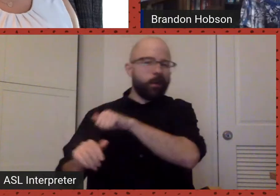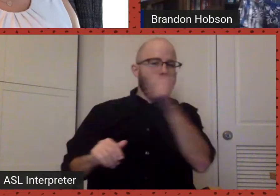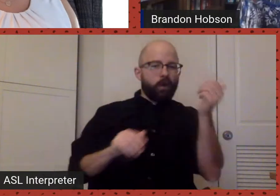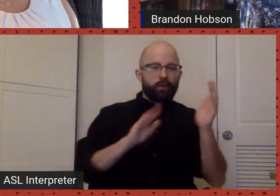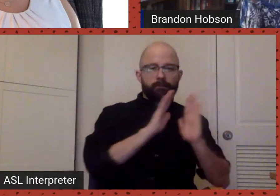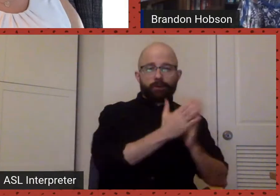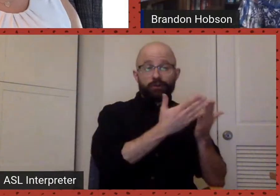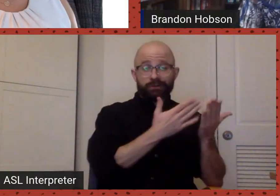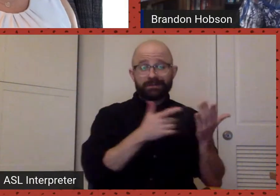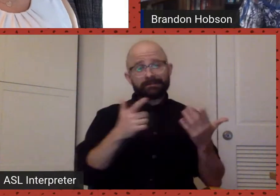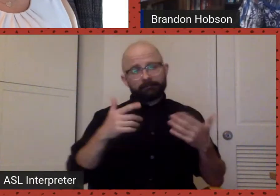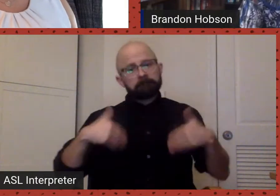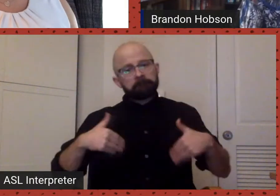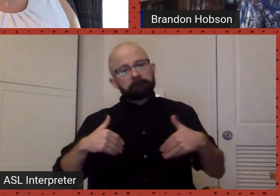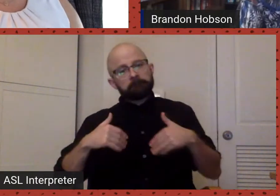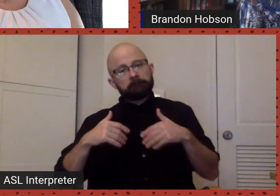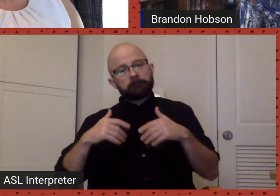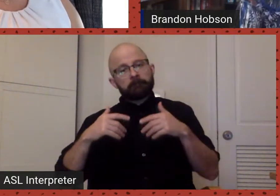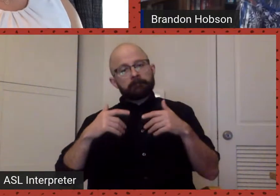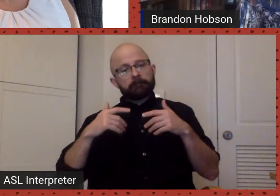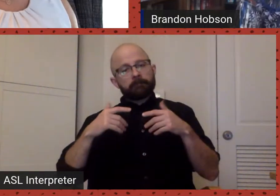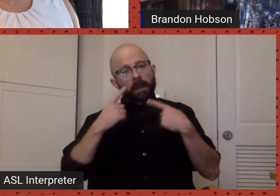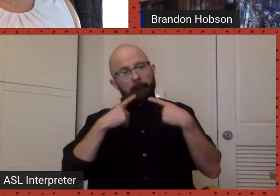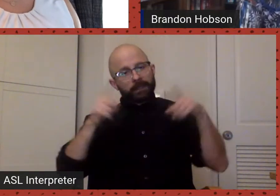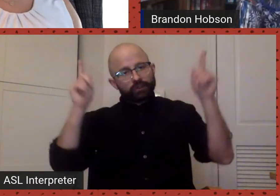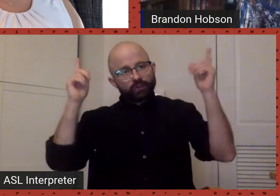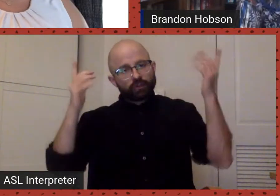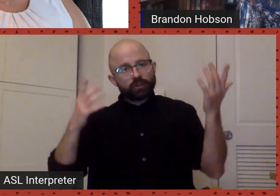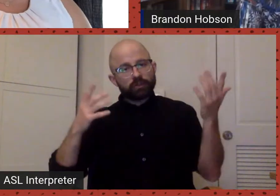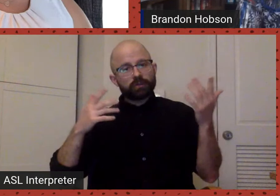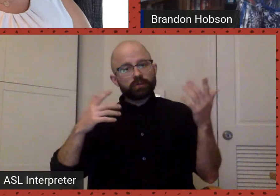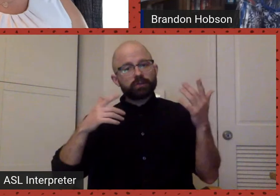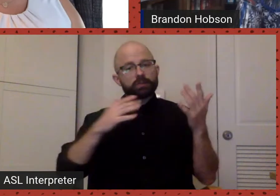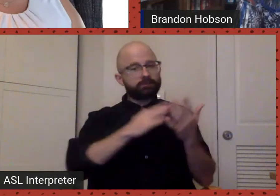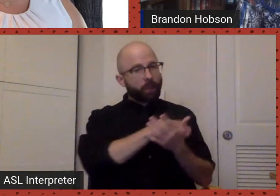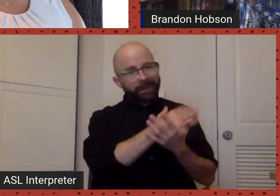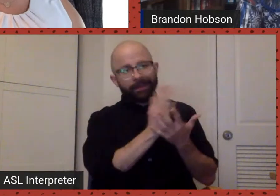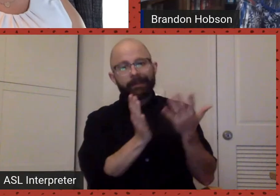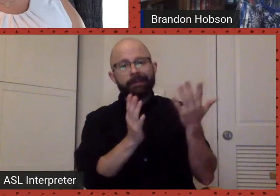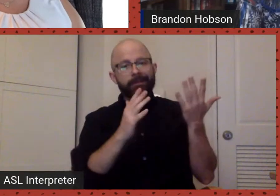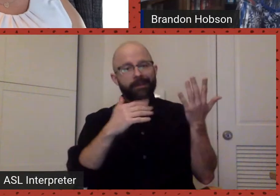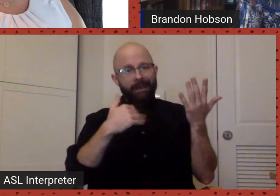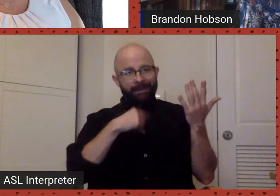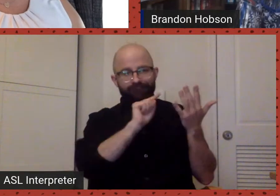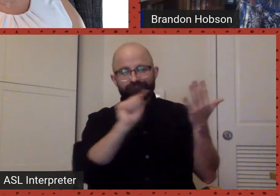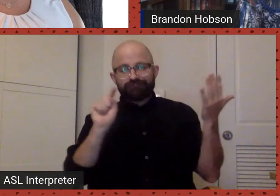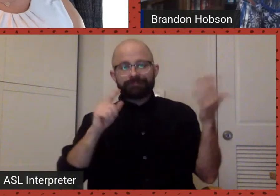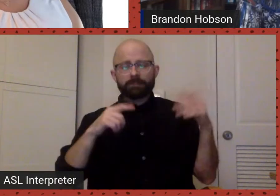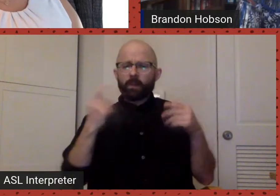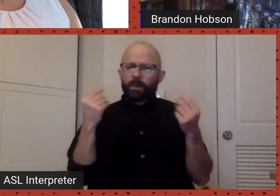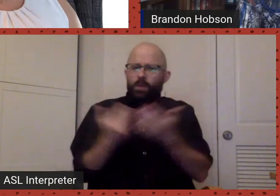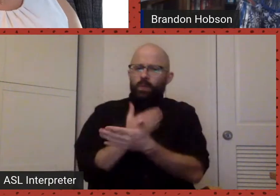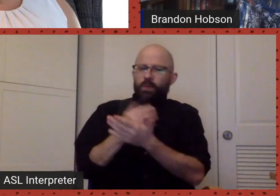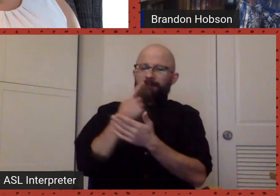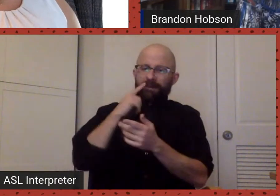very accomplished and prolific, and what was new about this text for you,